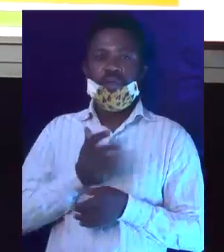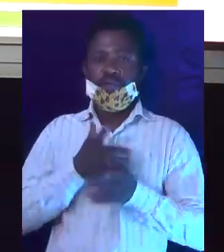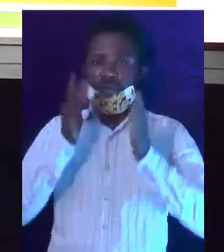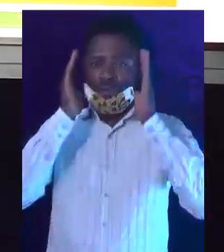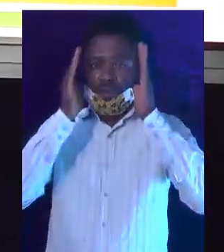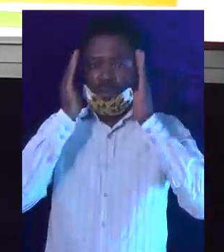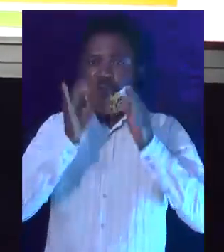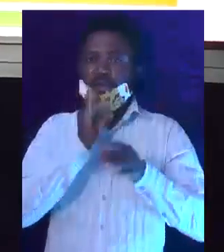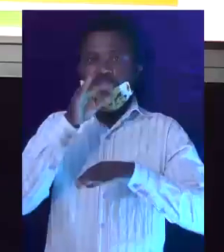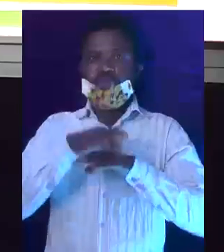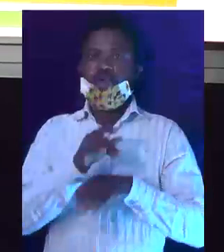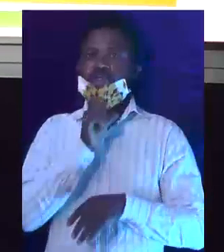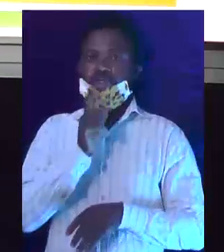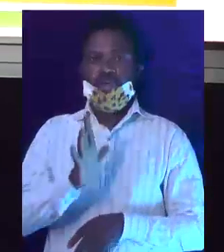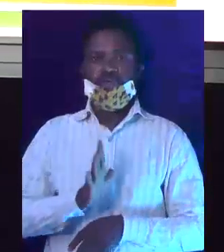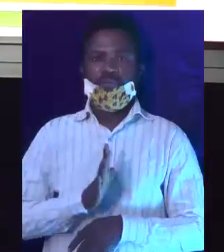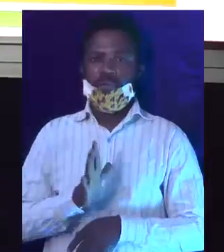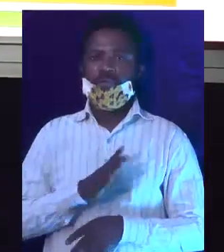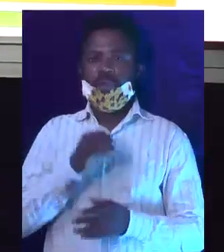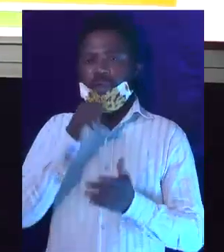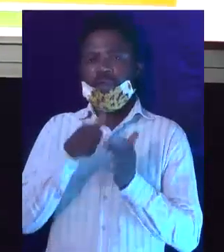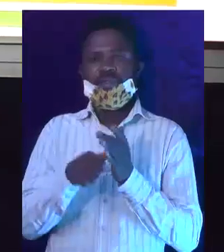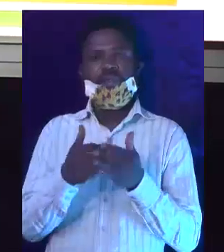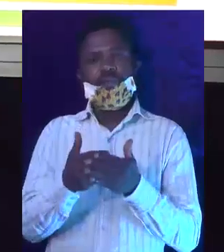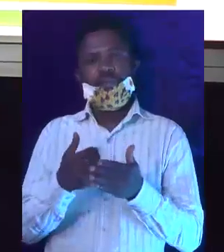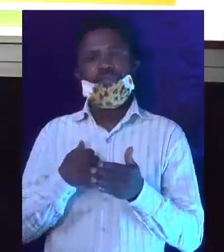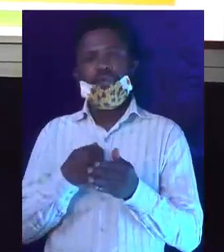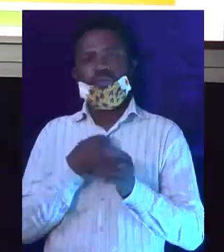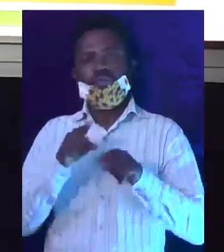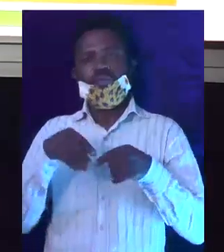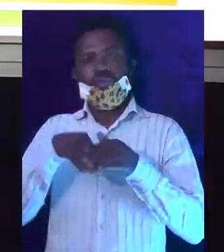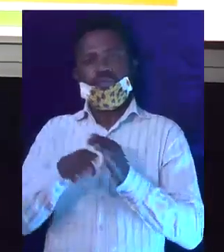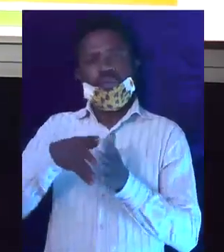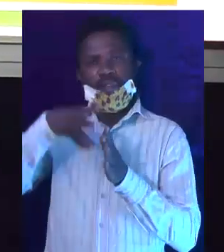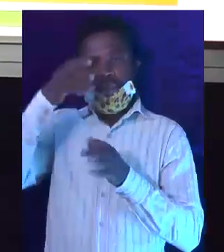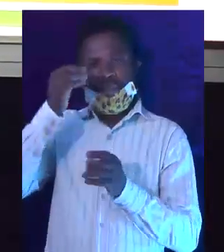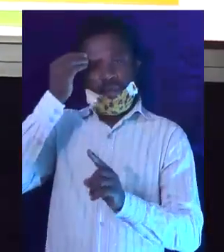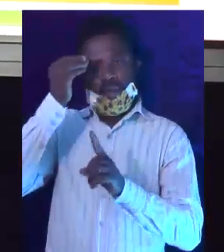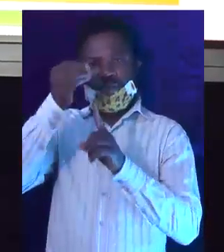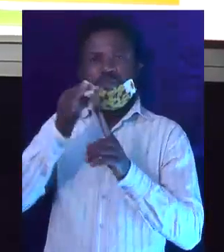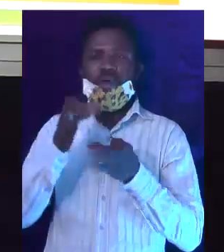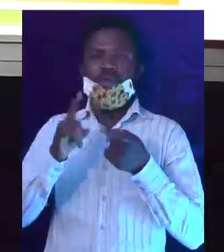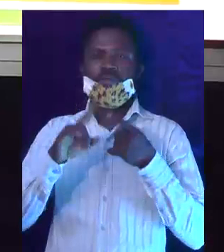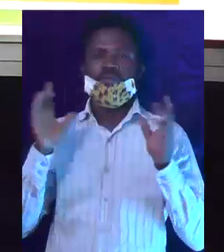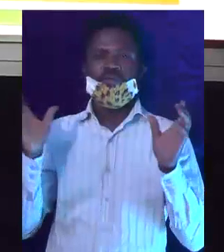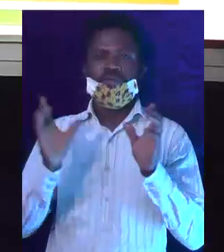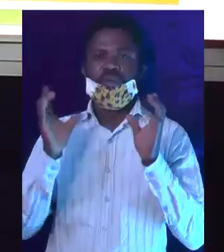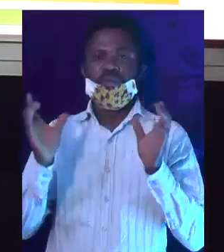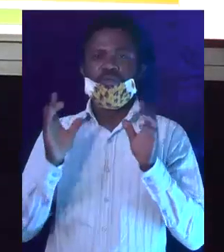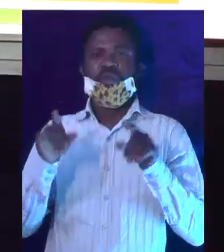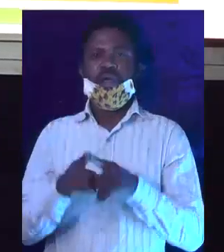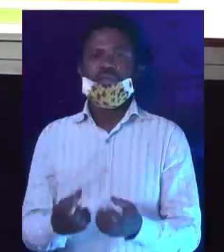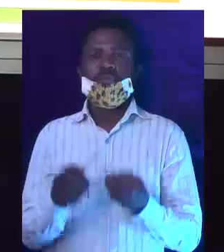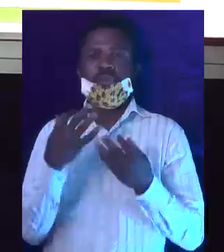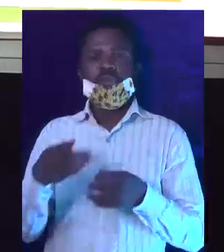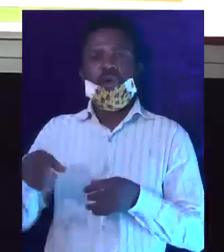and our focus will be on informal letter. But before we go into the learning objective for today, I want to celebrate